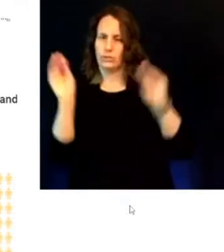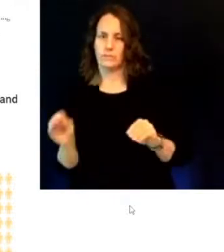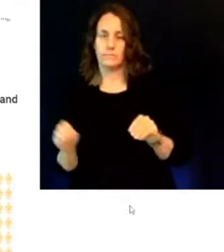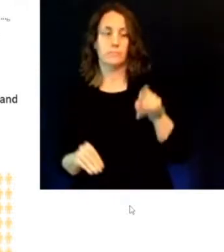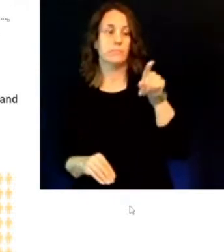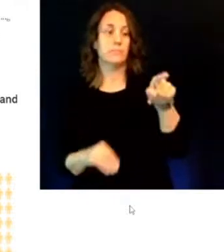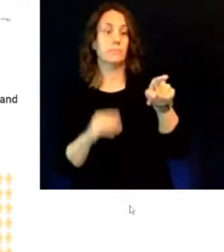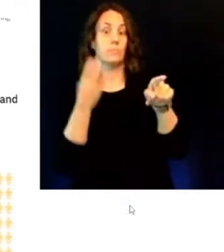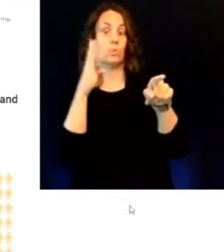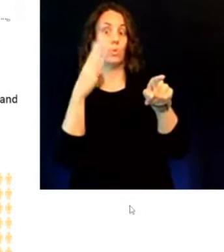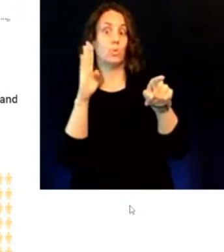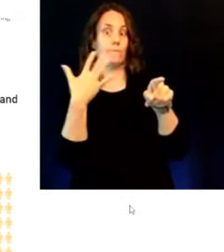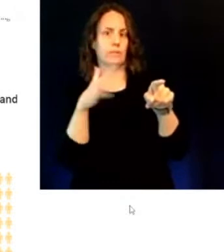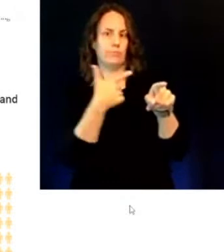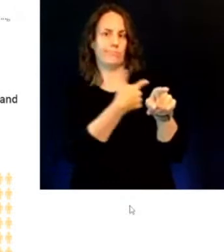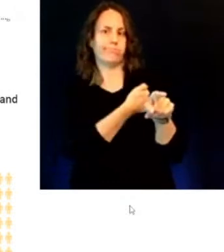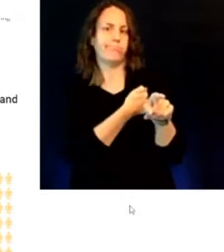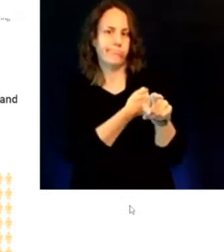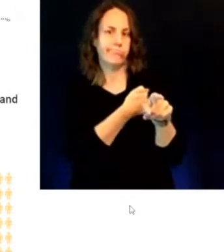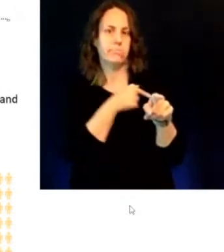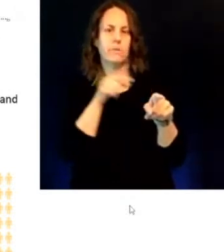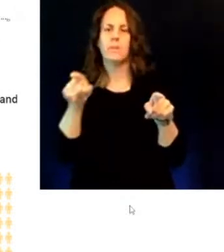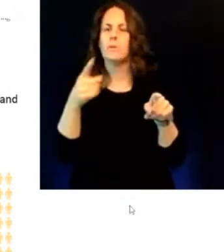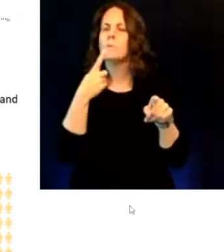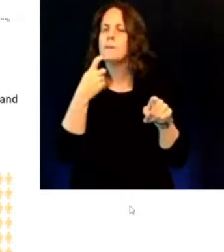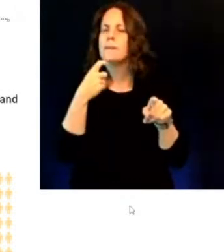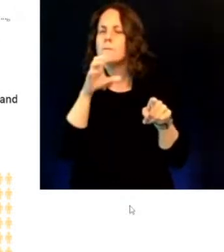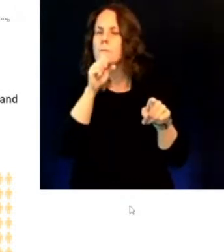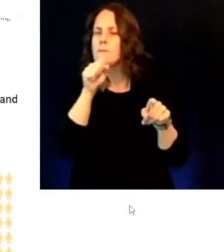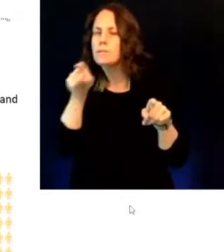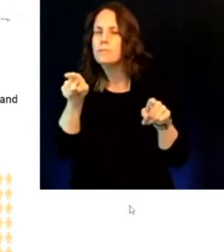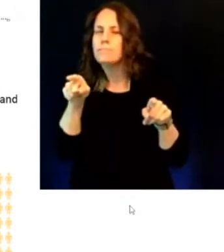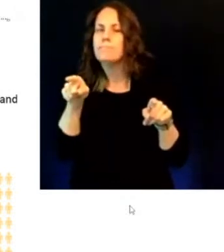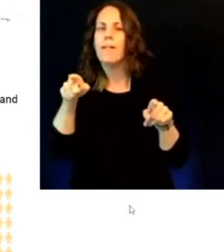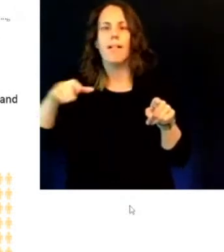and red. And you can see that there are 3 times as